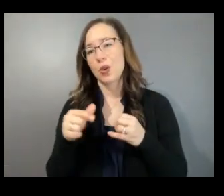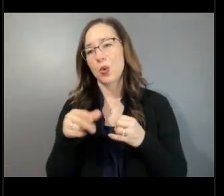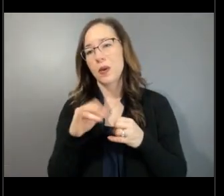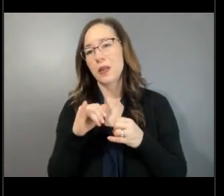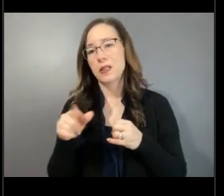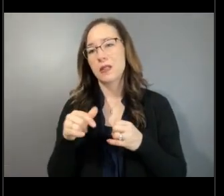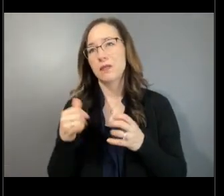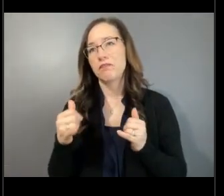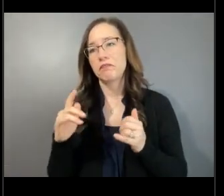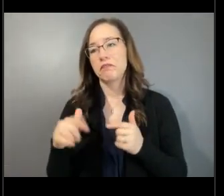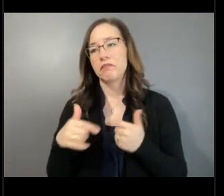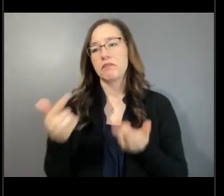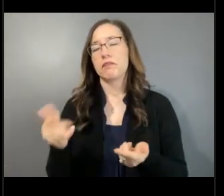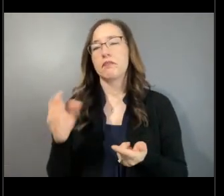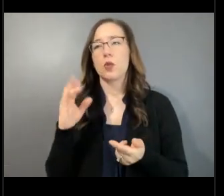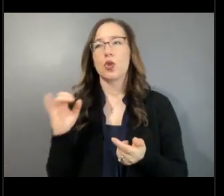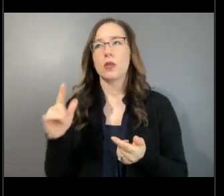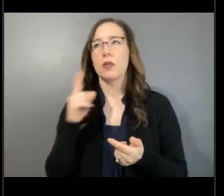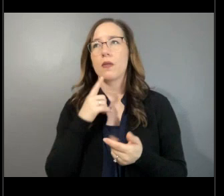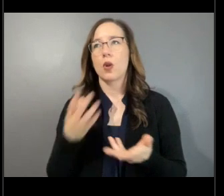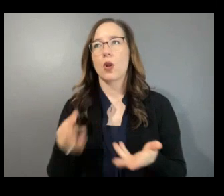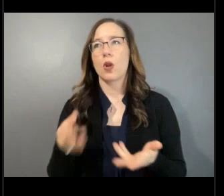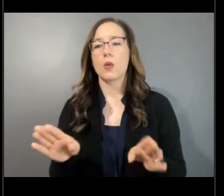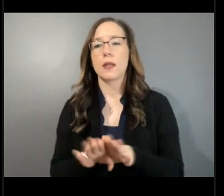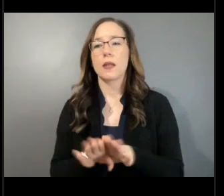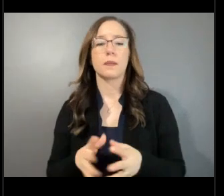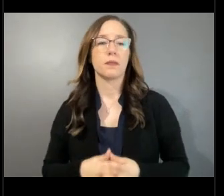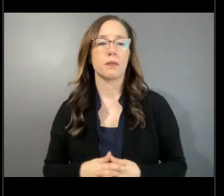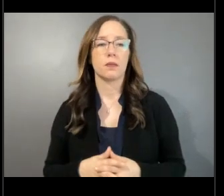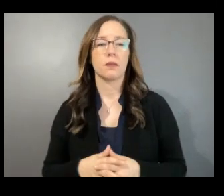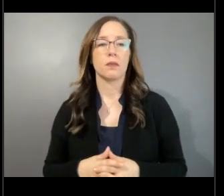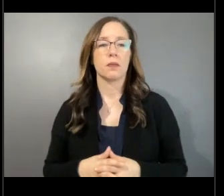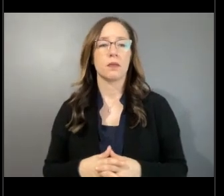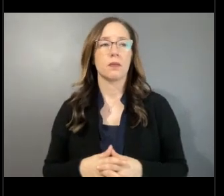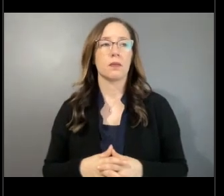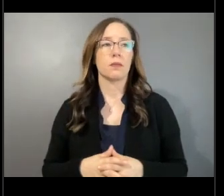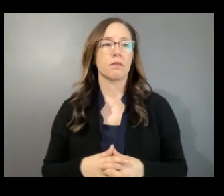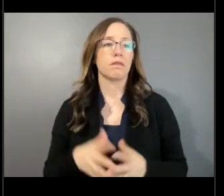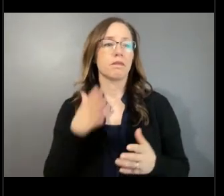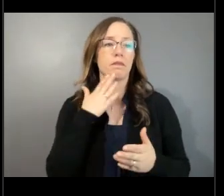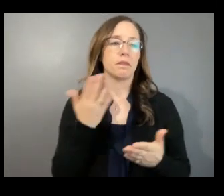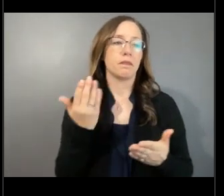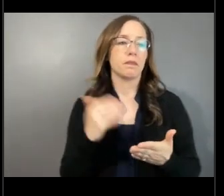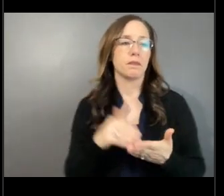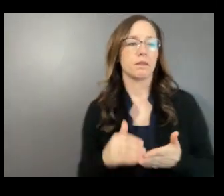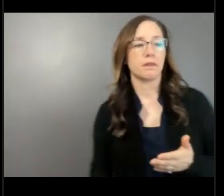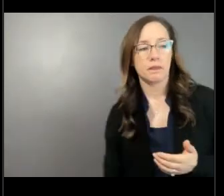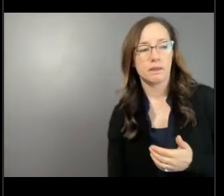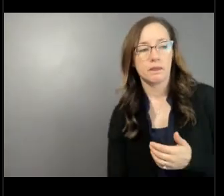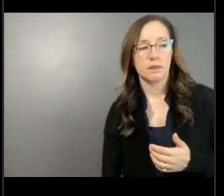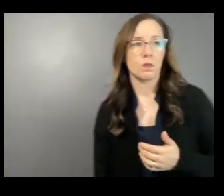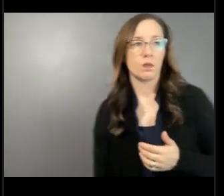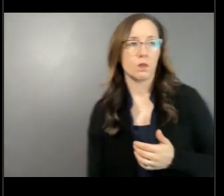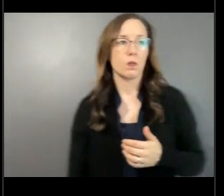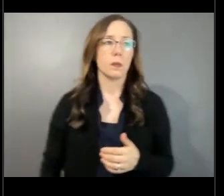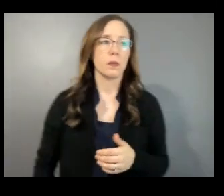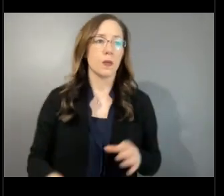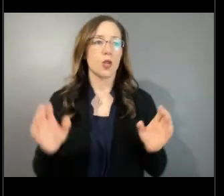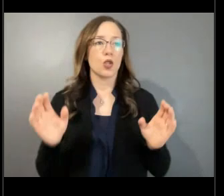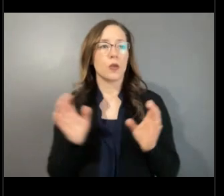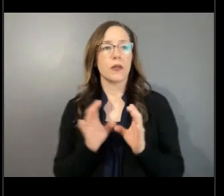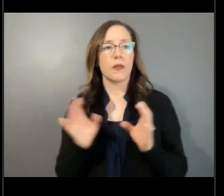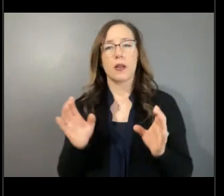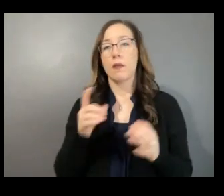back to Crystal for our closing. Crystal? Thank you again, Michael. Certificates.